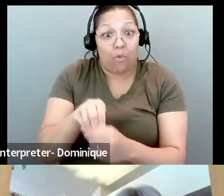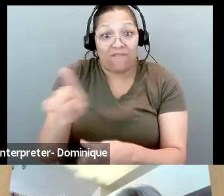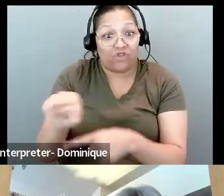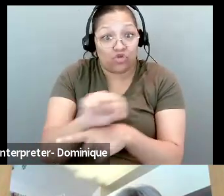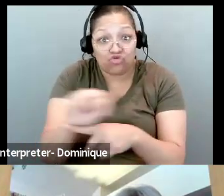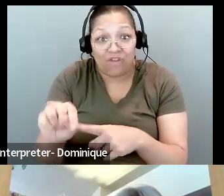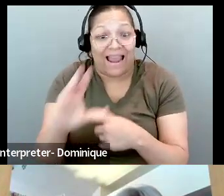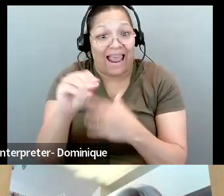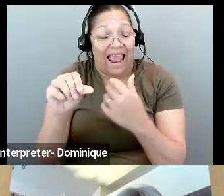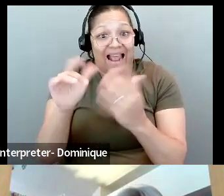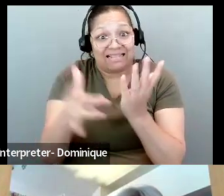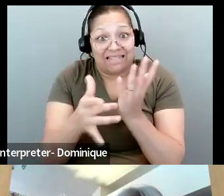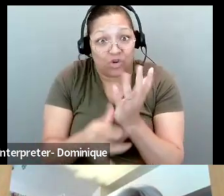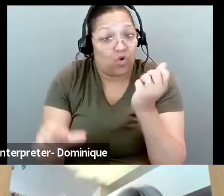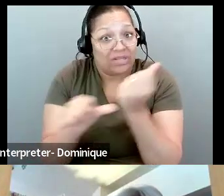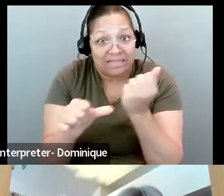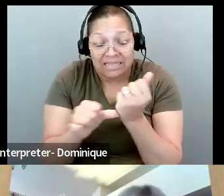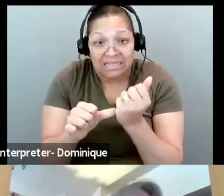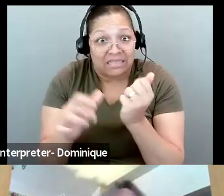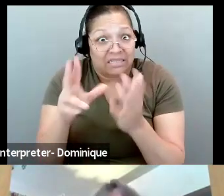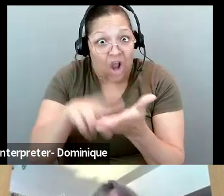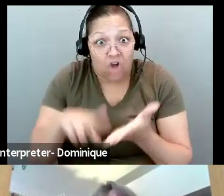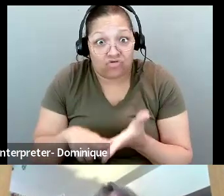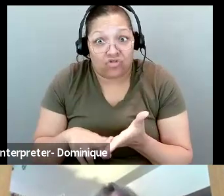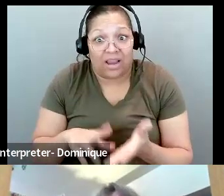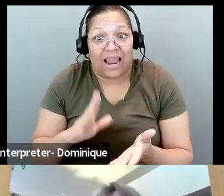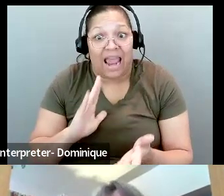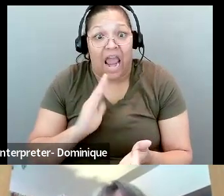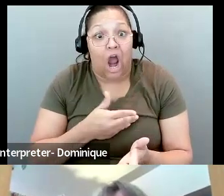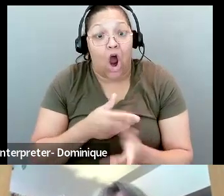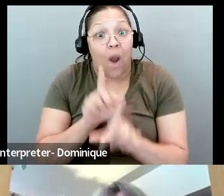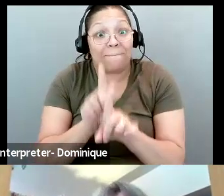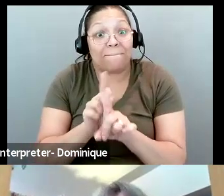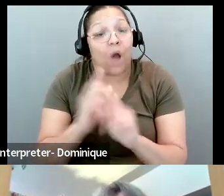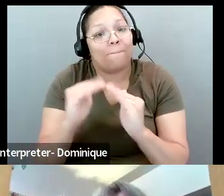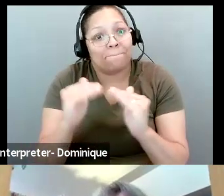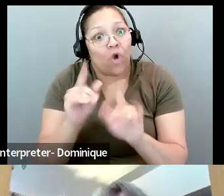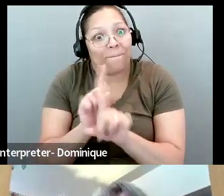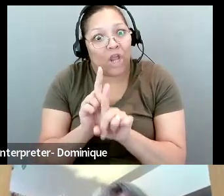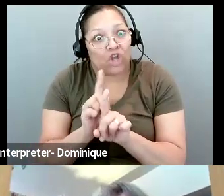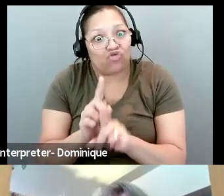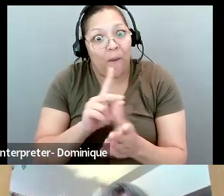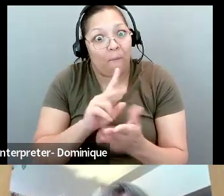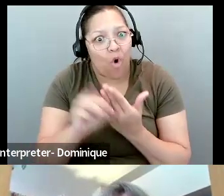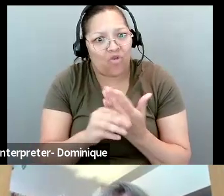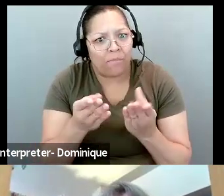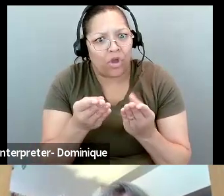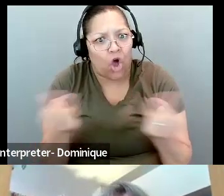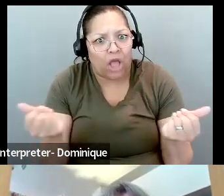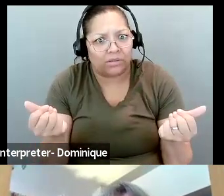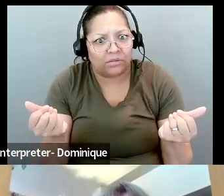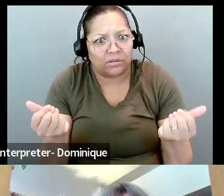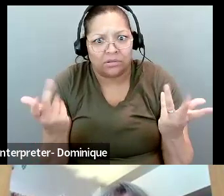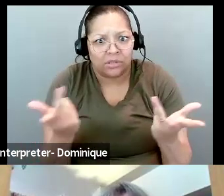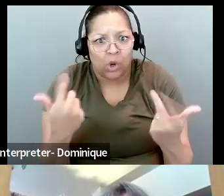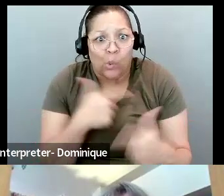technical assistance contract. So Yeah. our peer mentoring program is gone. They're just, you know, we